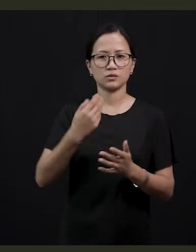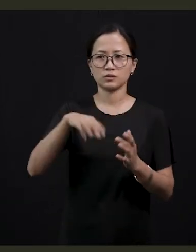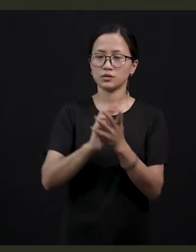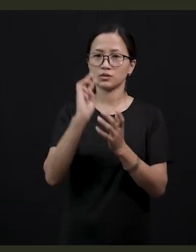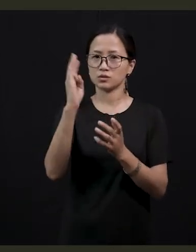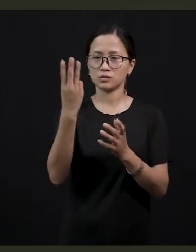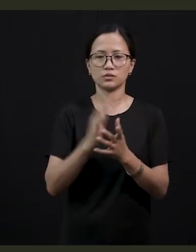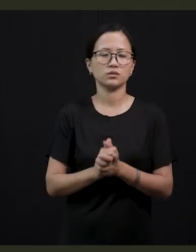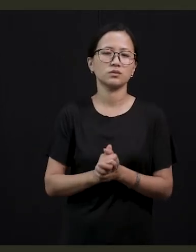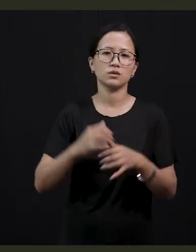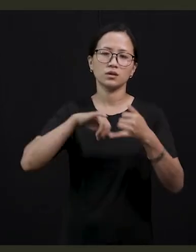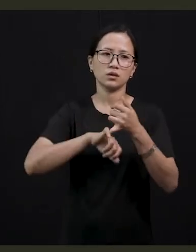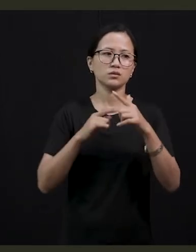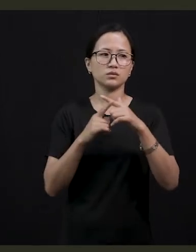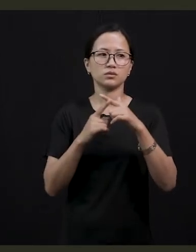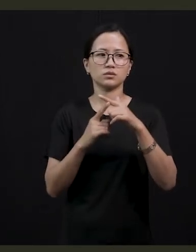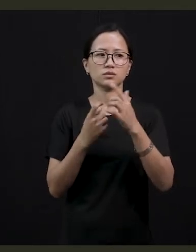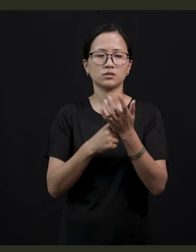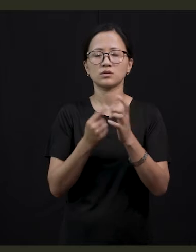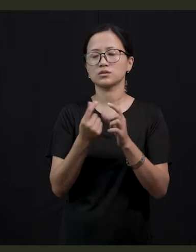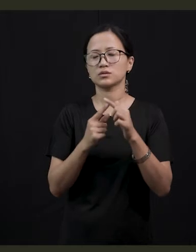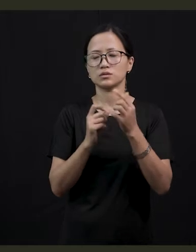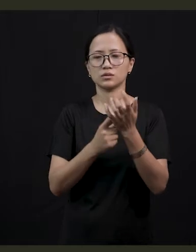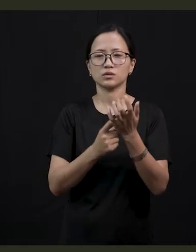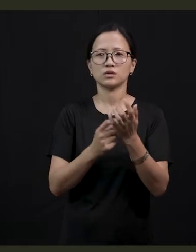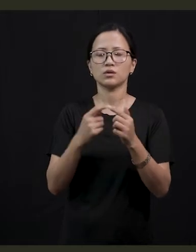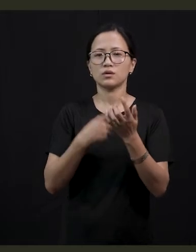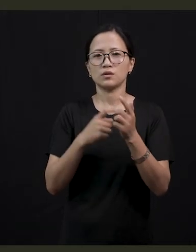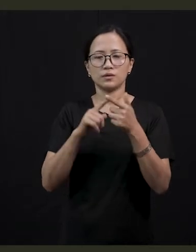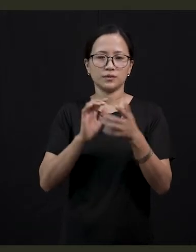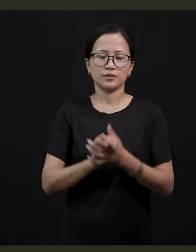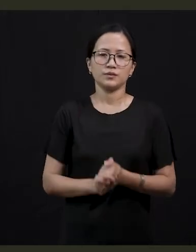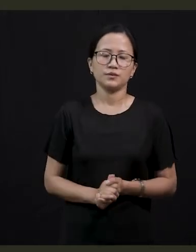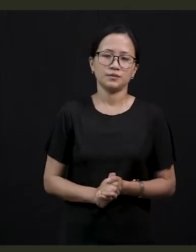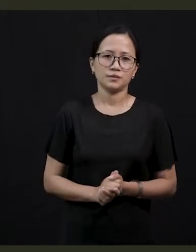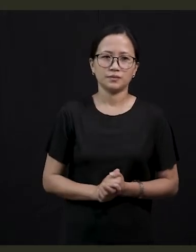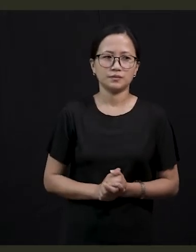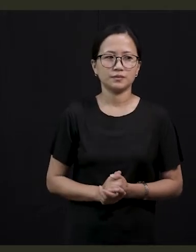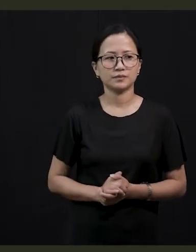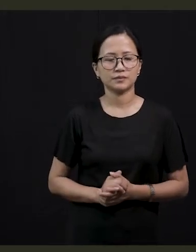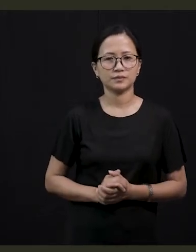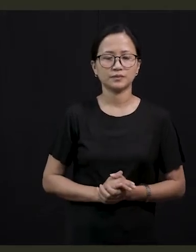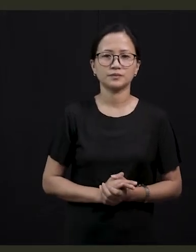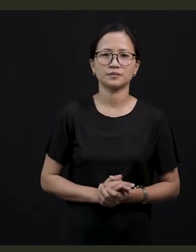three structure of any state government: legislature, executive and judiciary.